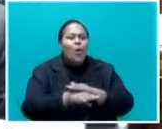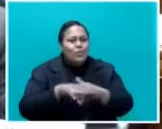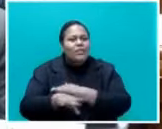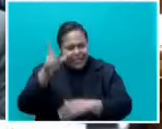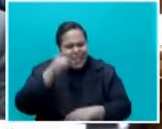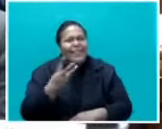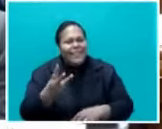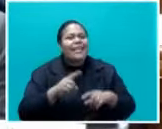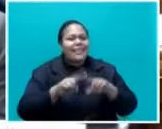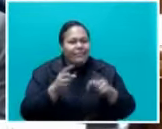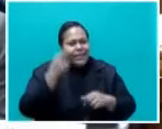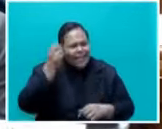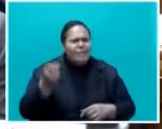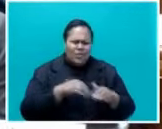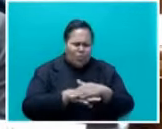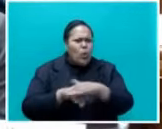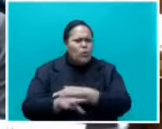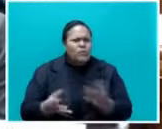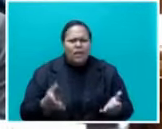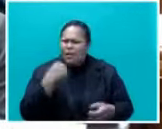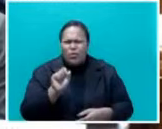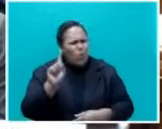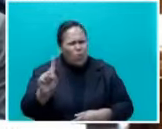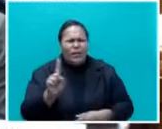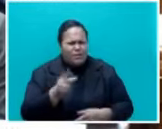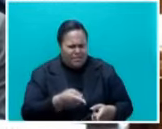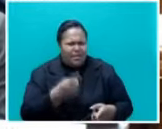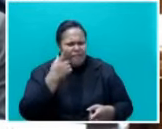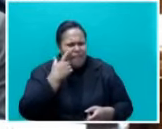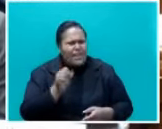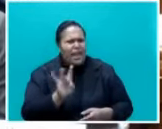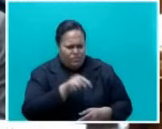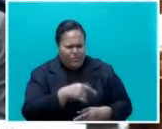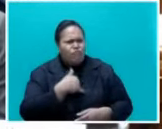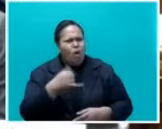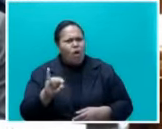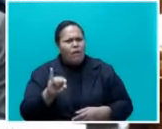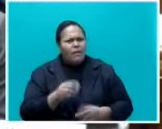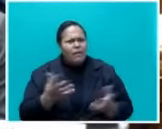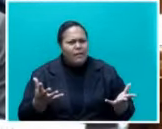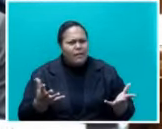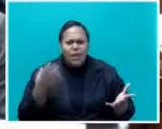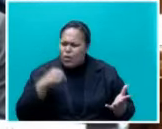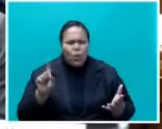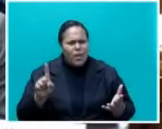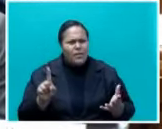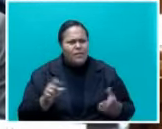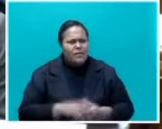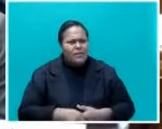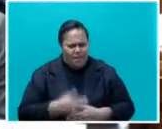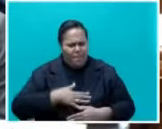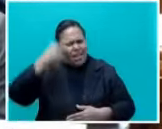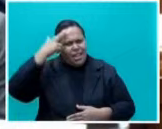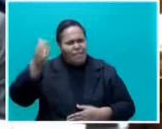names. Nobody inks you. You make a simple application to the Supervisor of Elections. You say, my name is in the voter